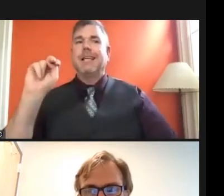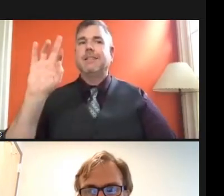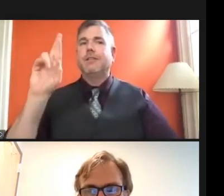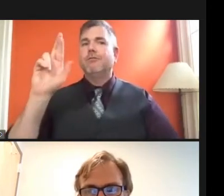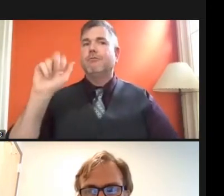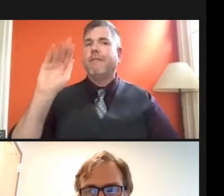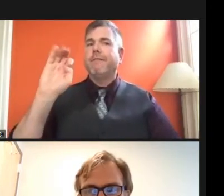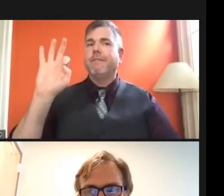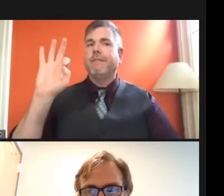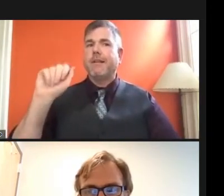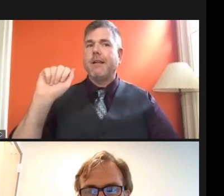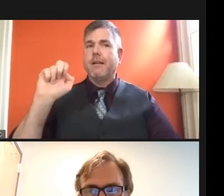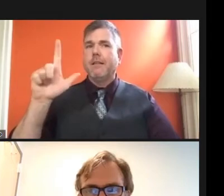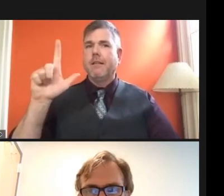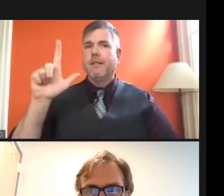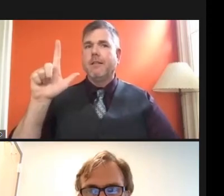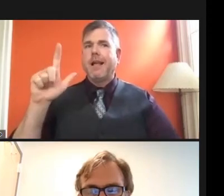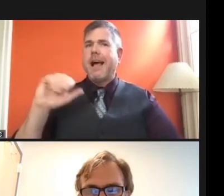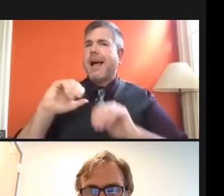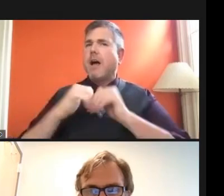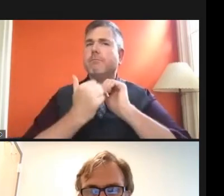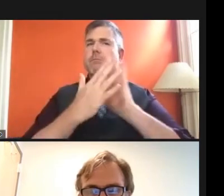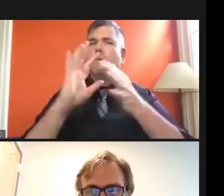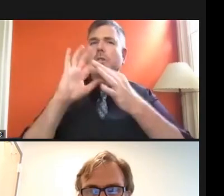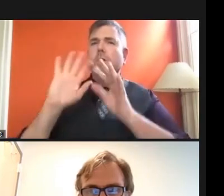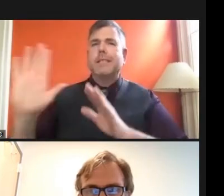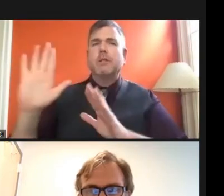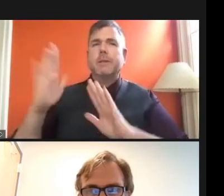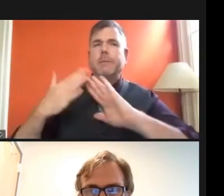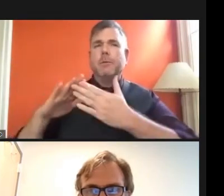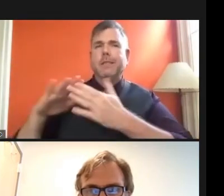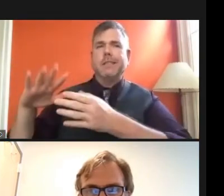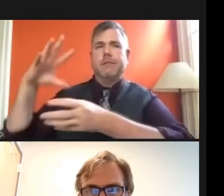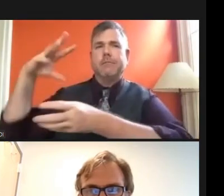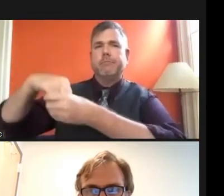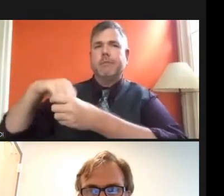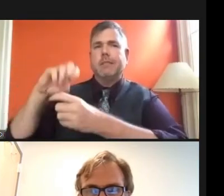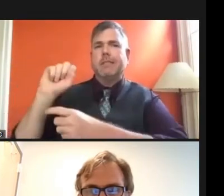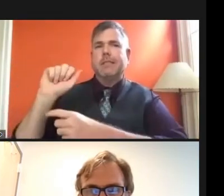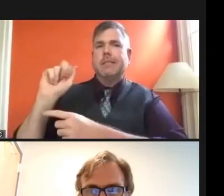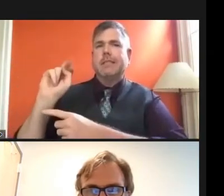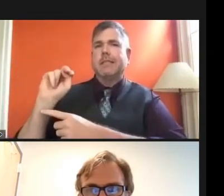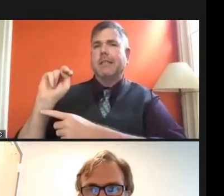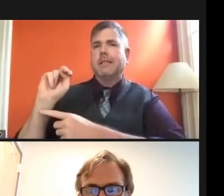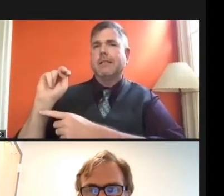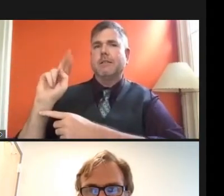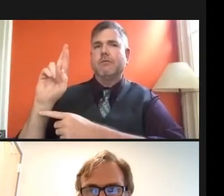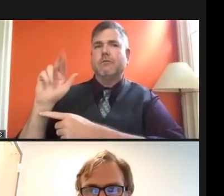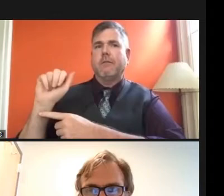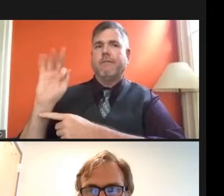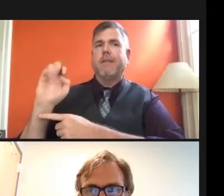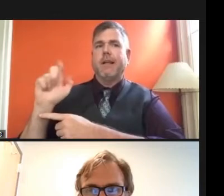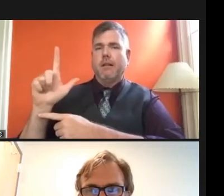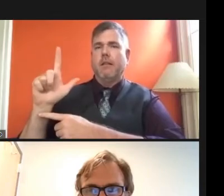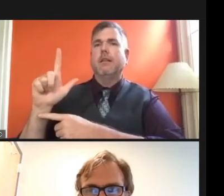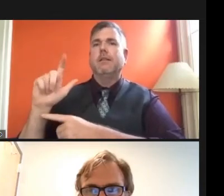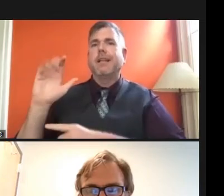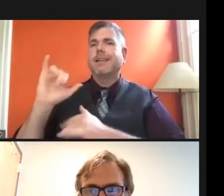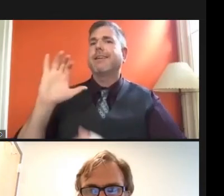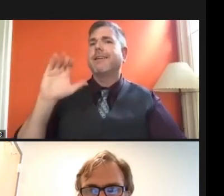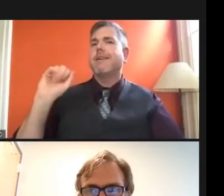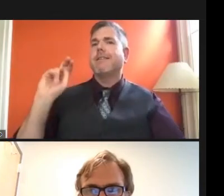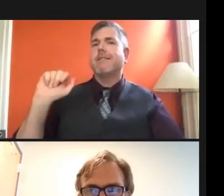Canal community, but what supports might be available for those that test positive for the virus? Sure, thanks for that